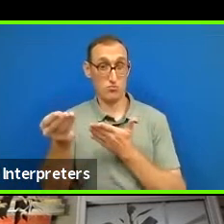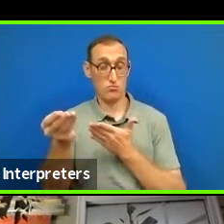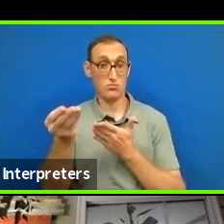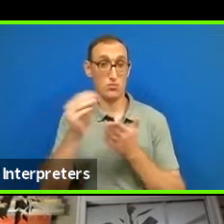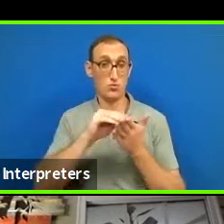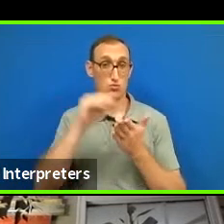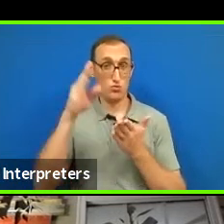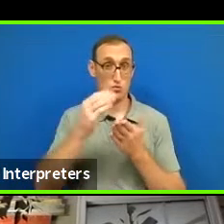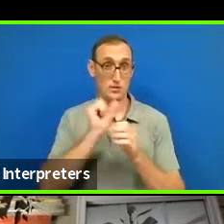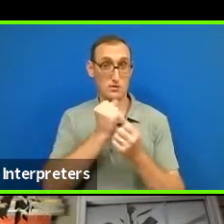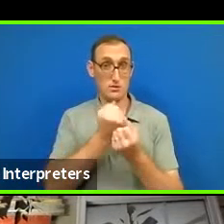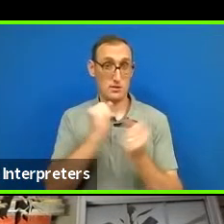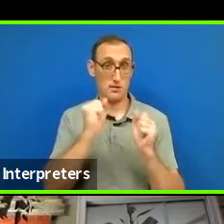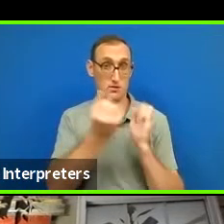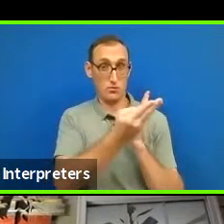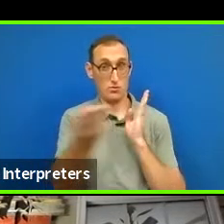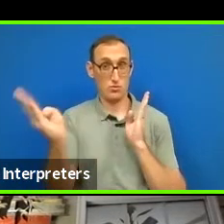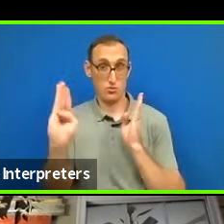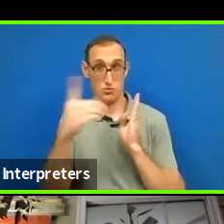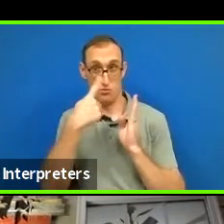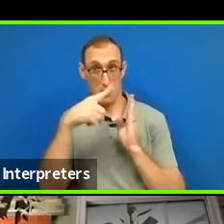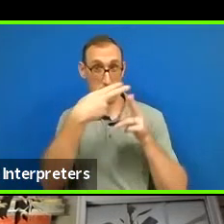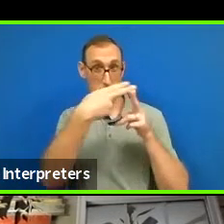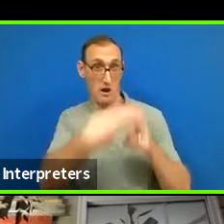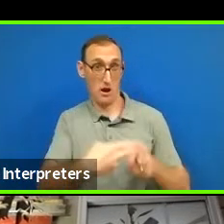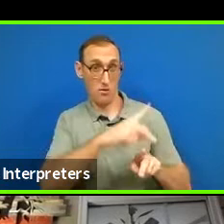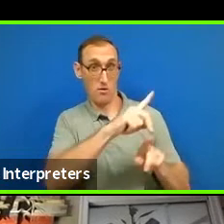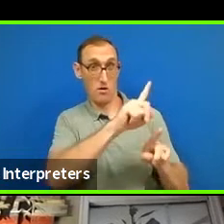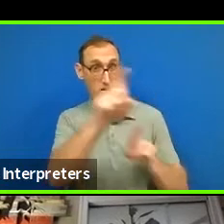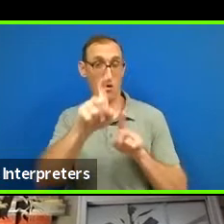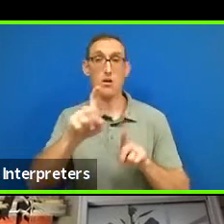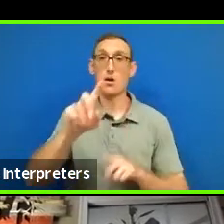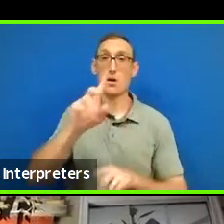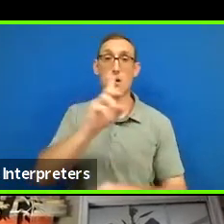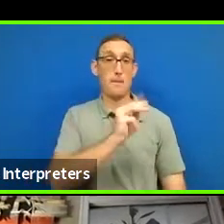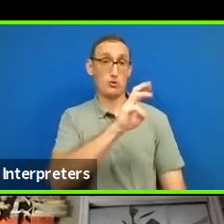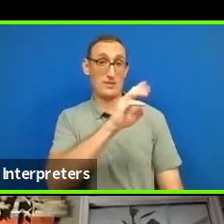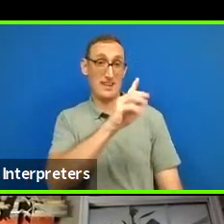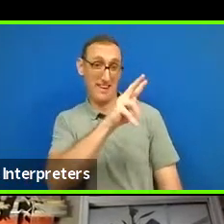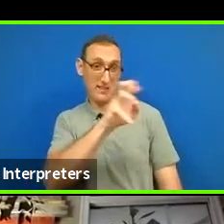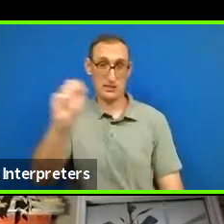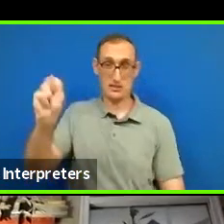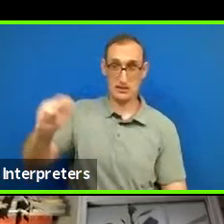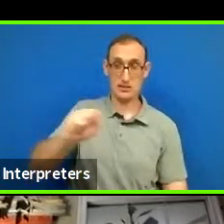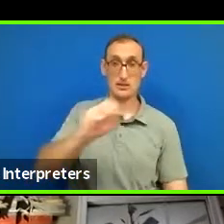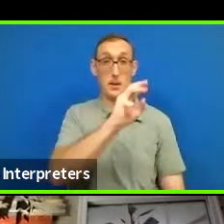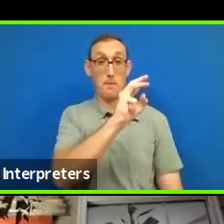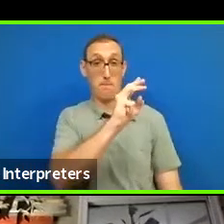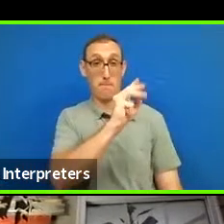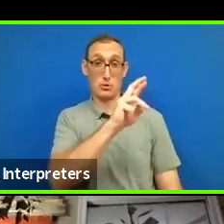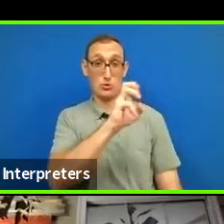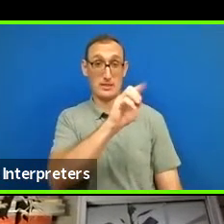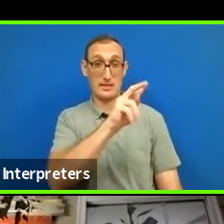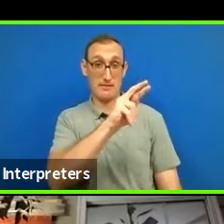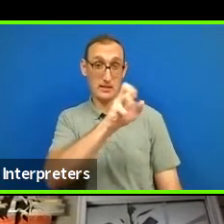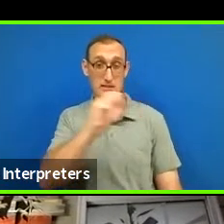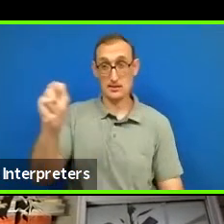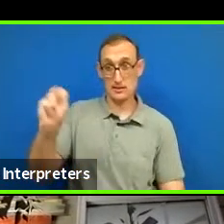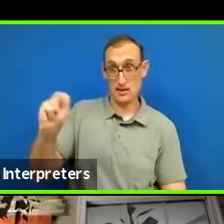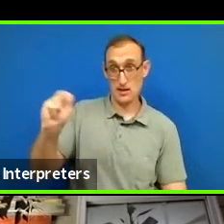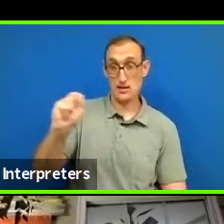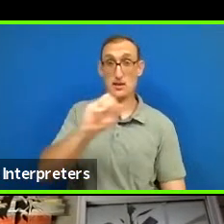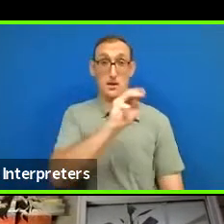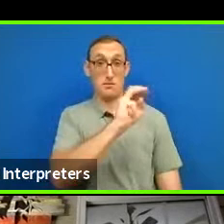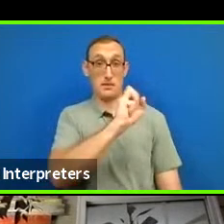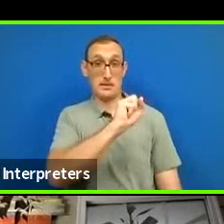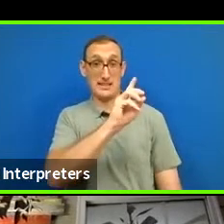safety petitions. Yes, ma'am. Mr. Davis? Yes. Mr. Stevens? Yes. Ms.